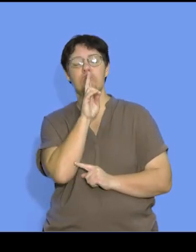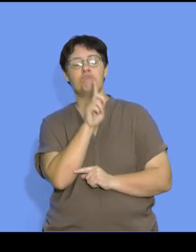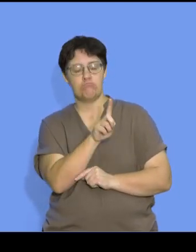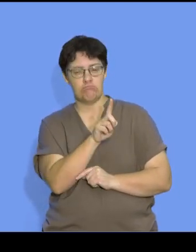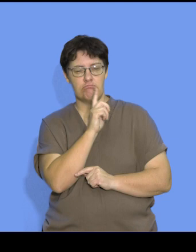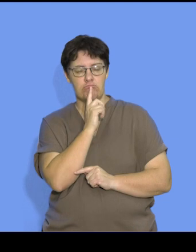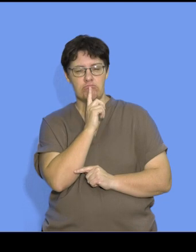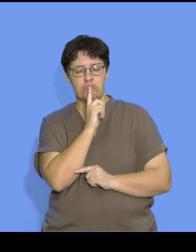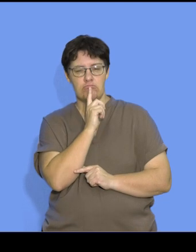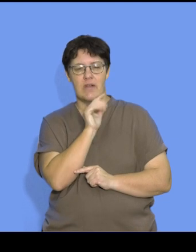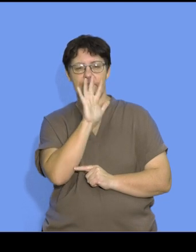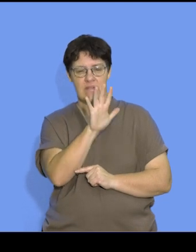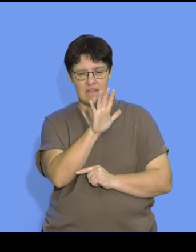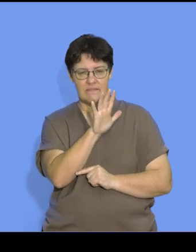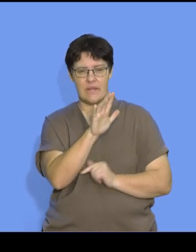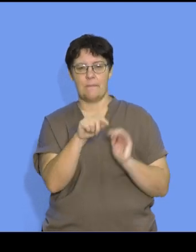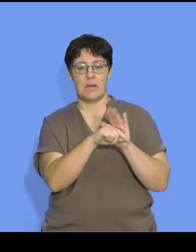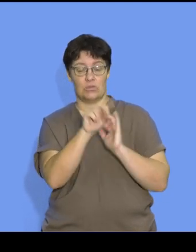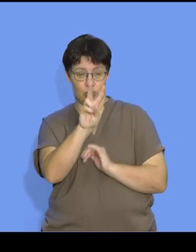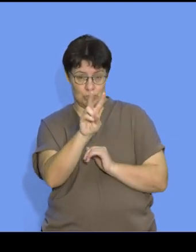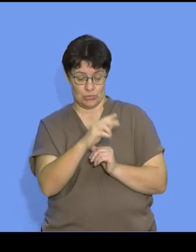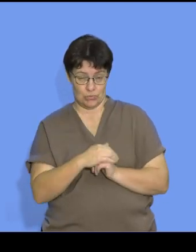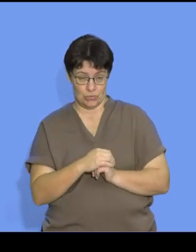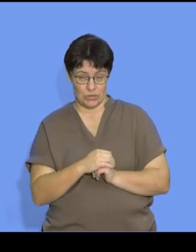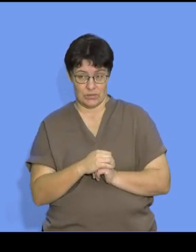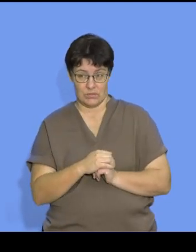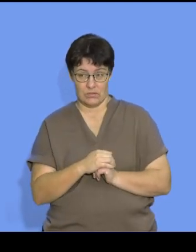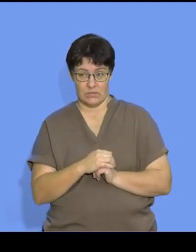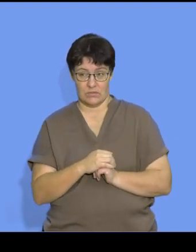it is essentially 5 minus 2.